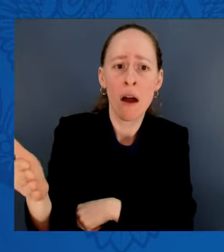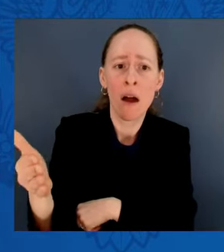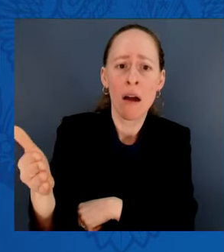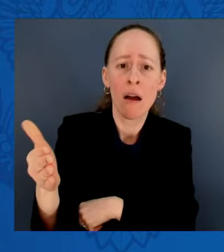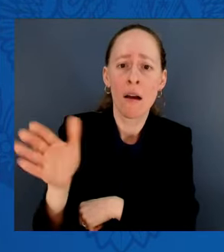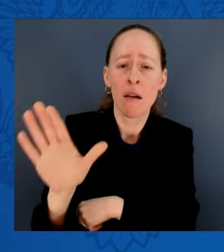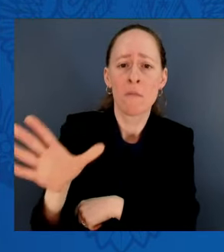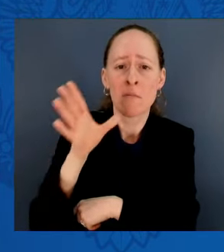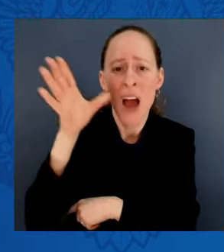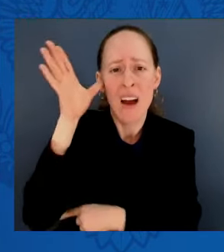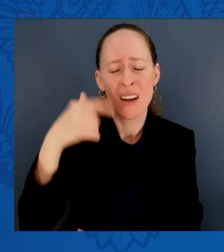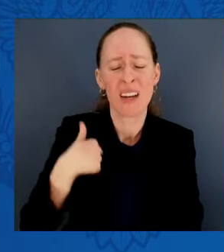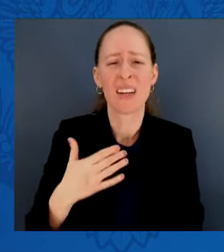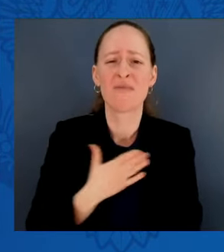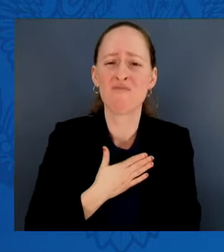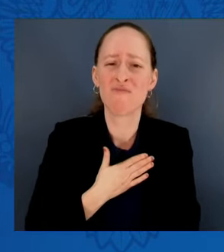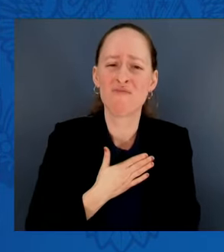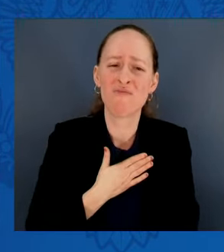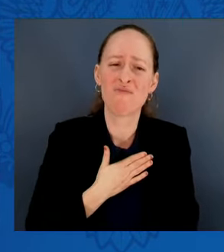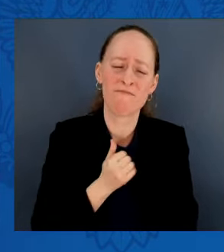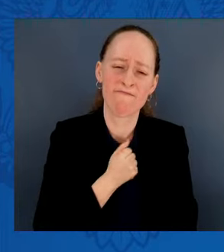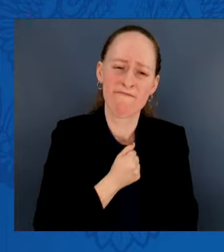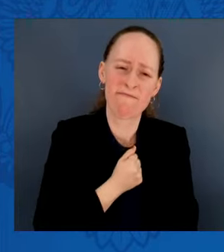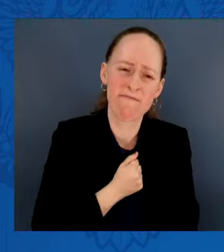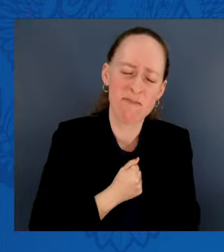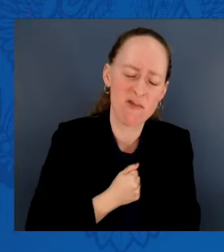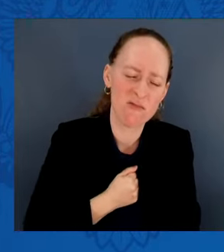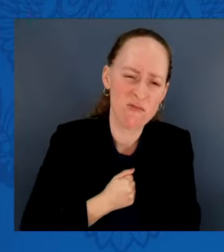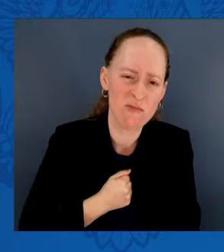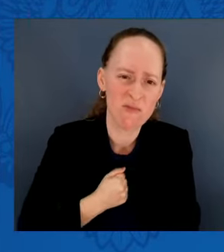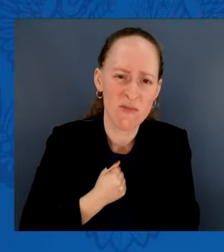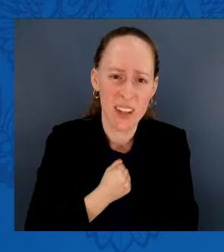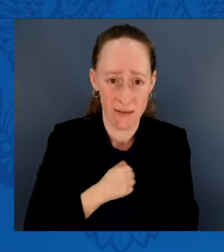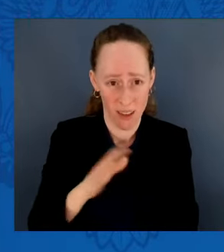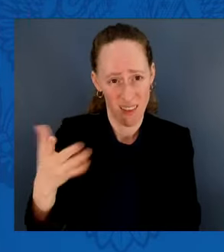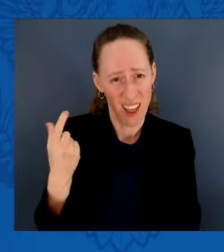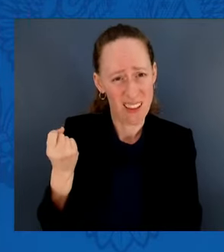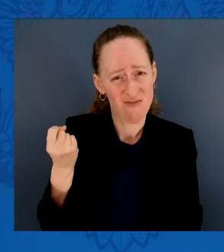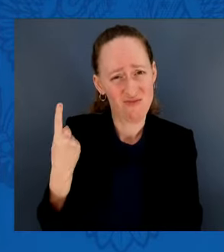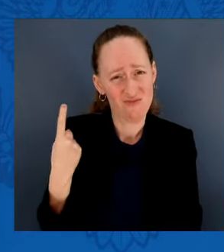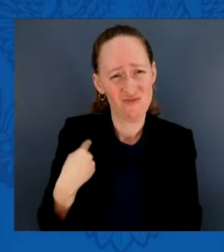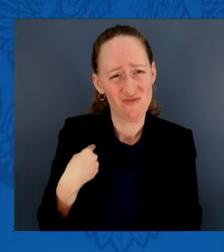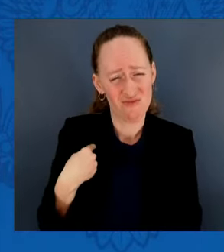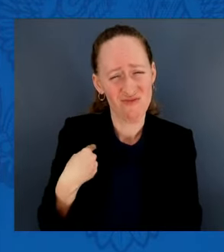I understand. But look, if we change the dynamic at the border,